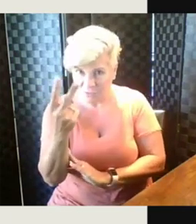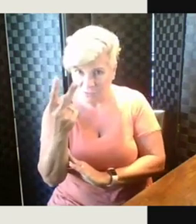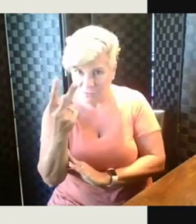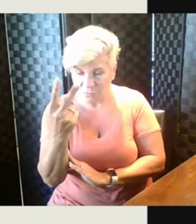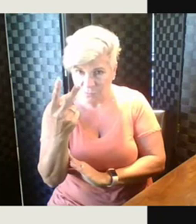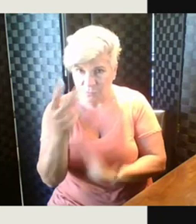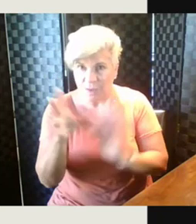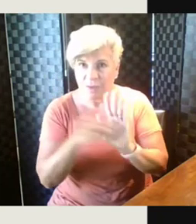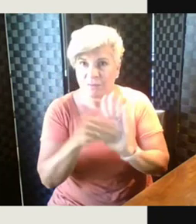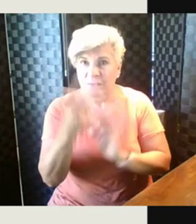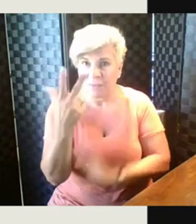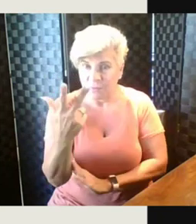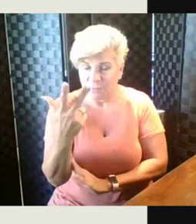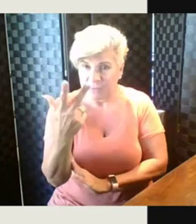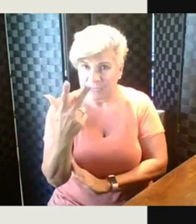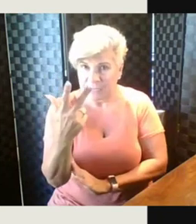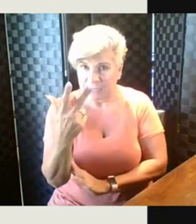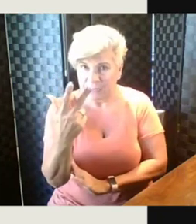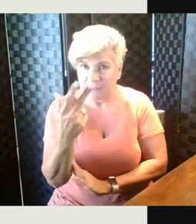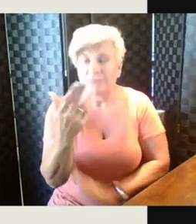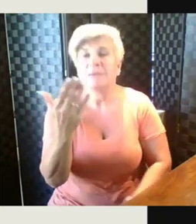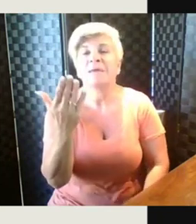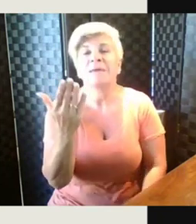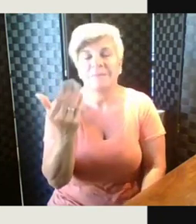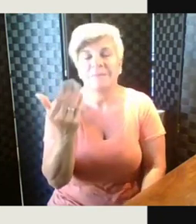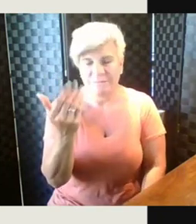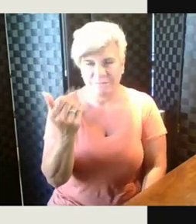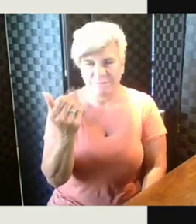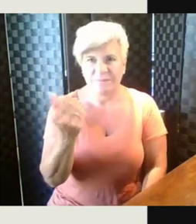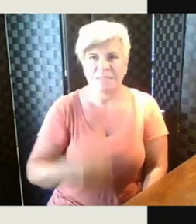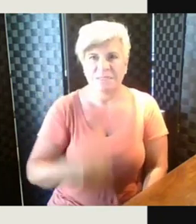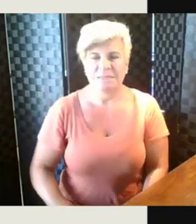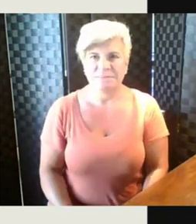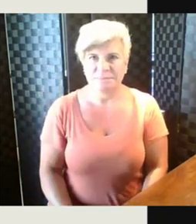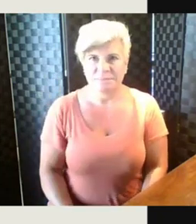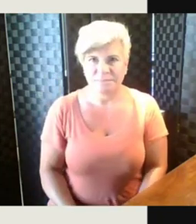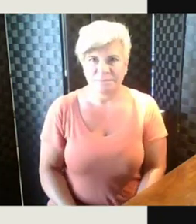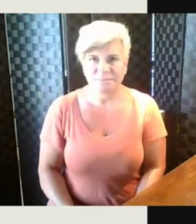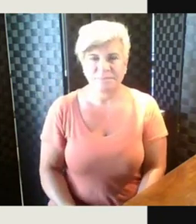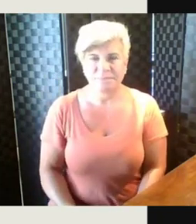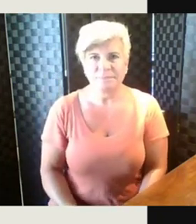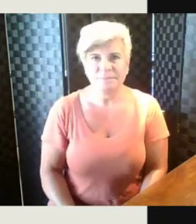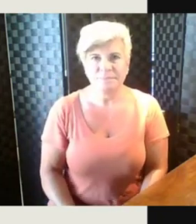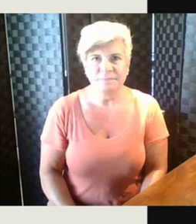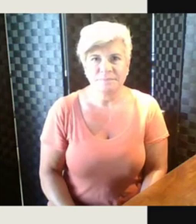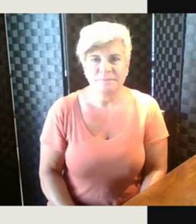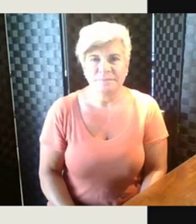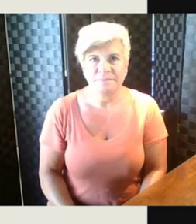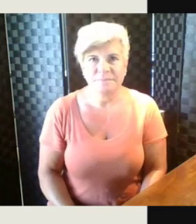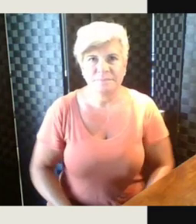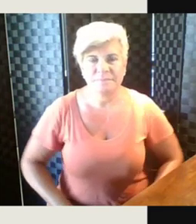3 is 12. And 12 plus 3 is 15.